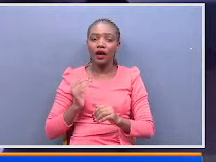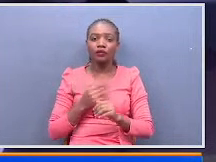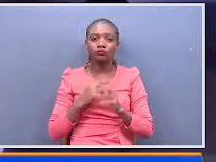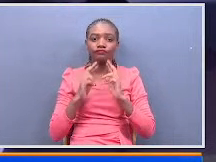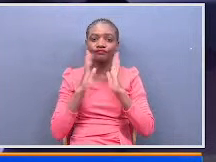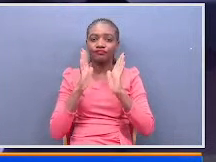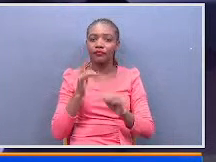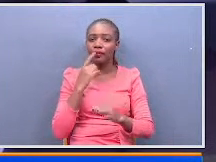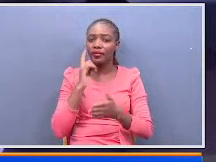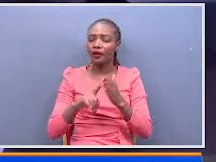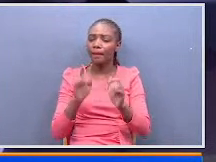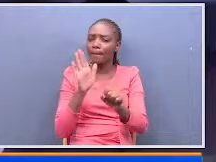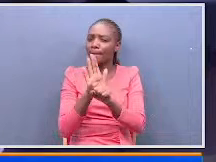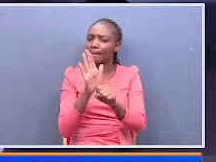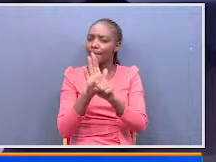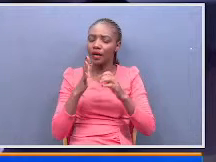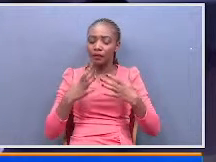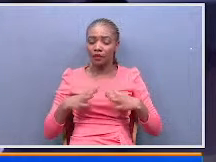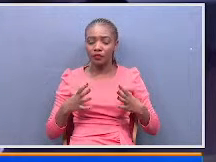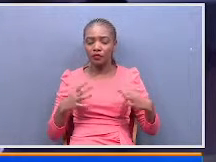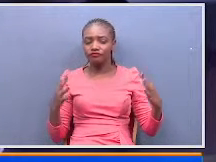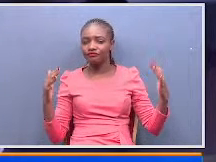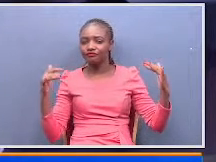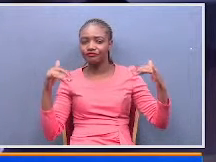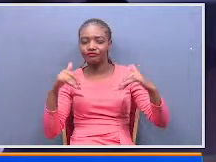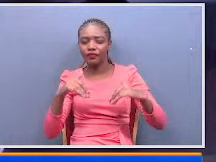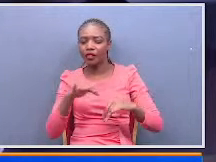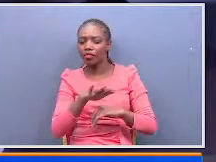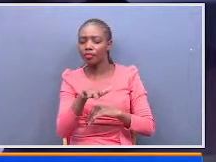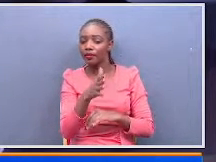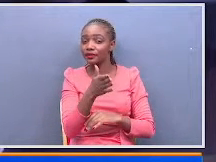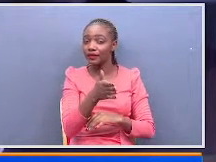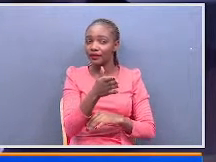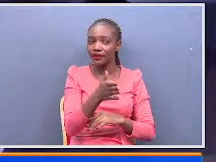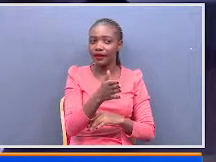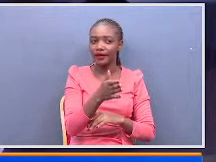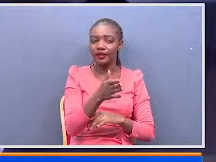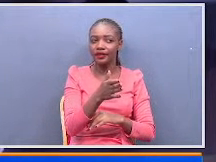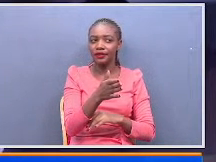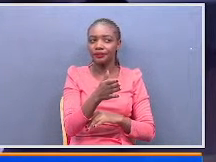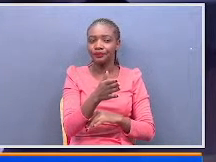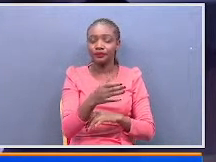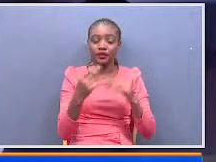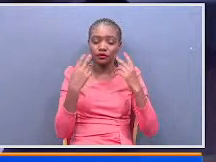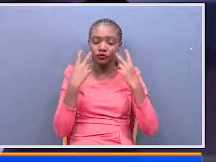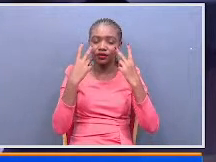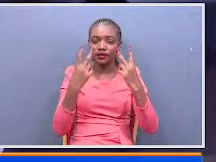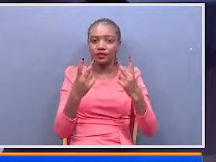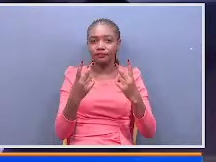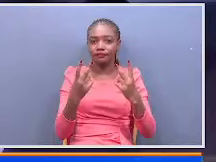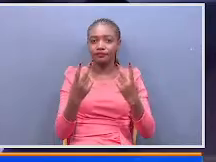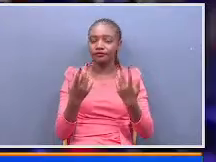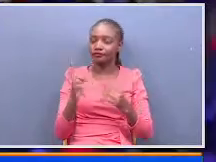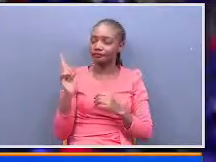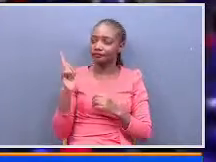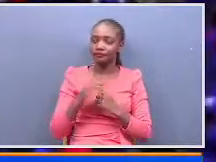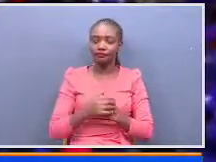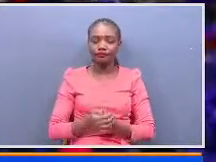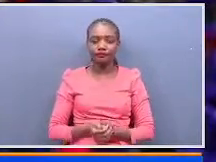reports, thousands of Azimio supporters thronged the venue to get a glimpse of Odinga's blueprint.